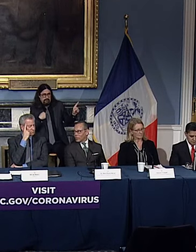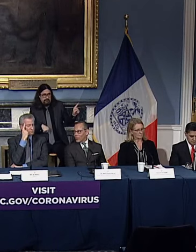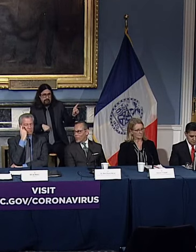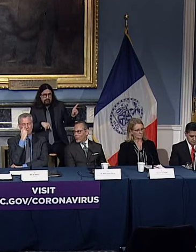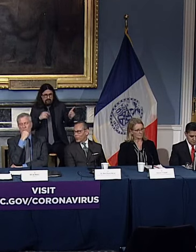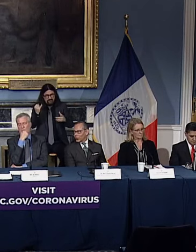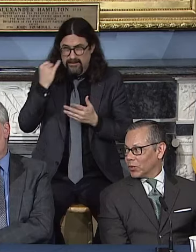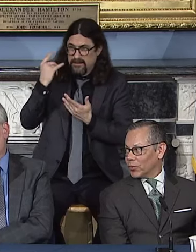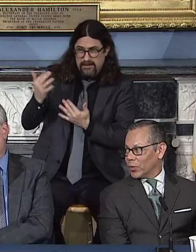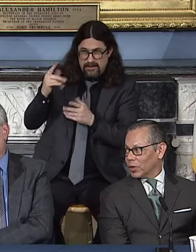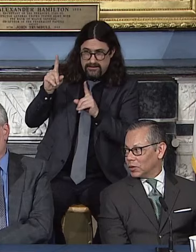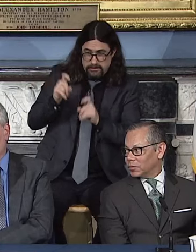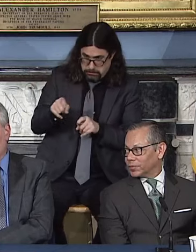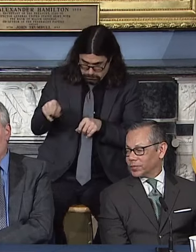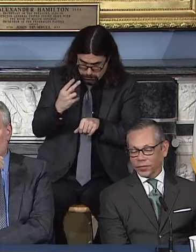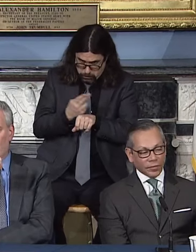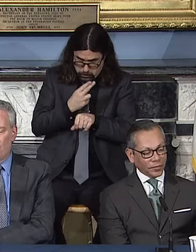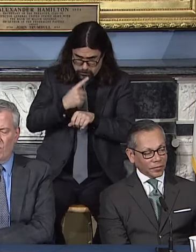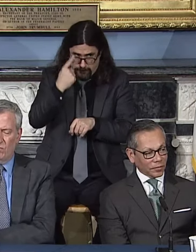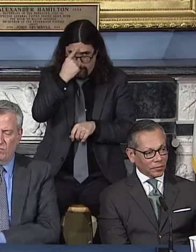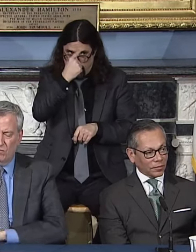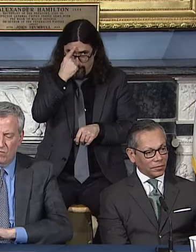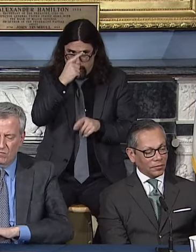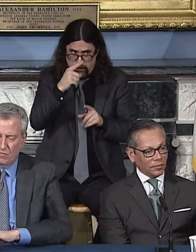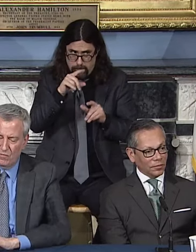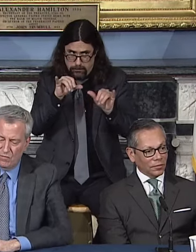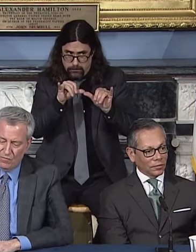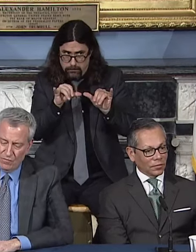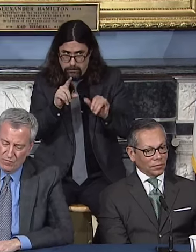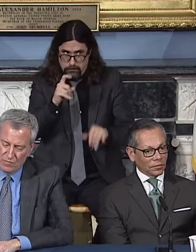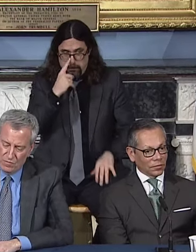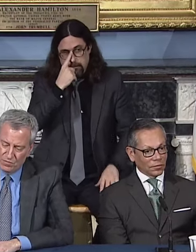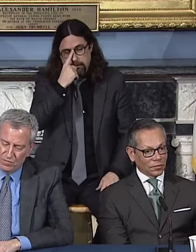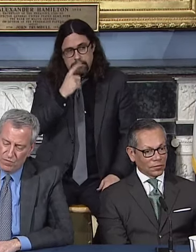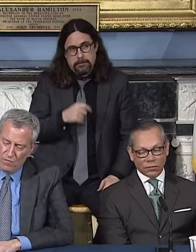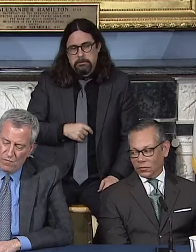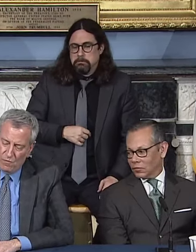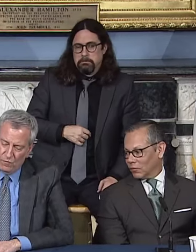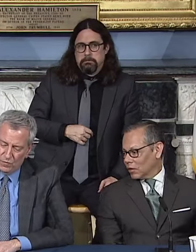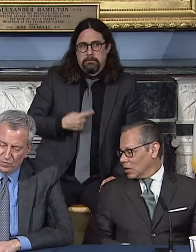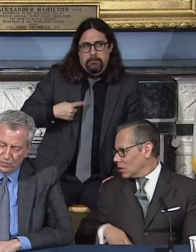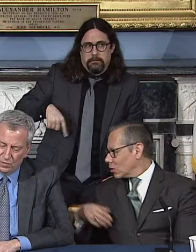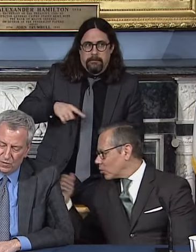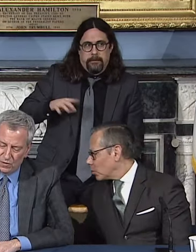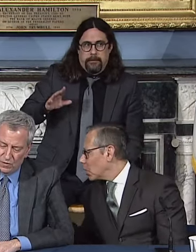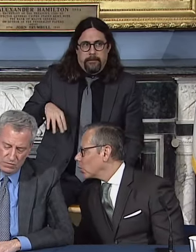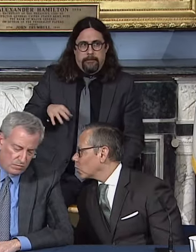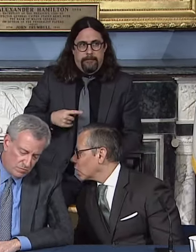We haven't discussed that, but I think right now, given all the conversation about testing capacity,